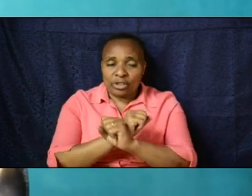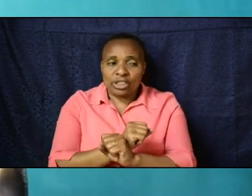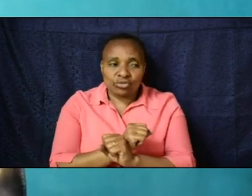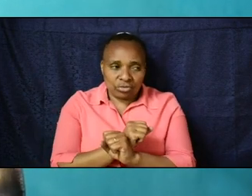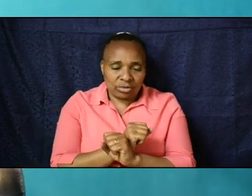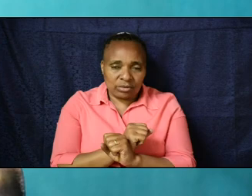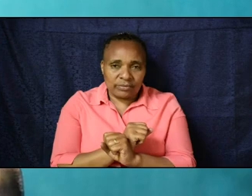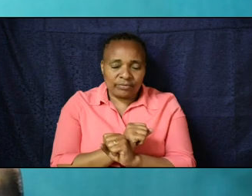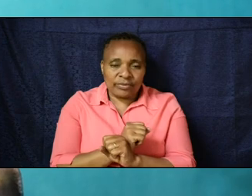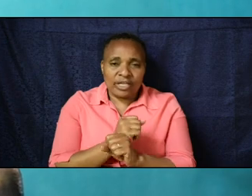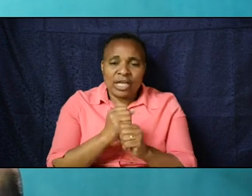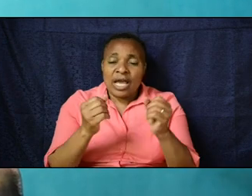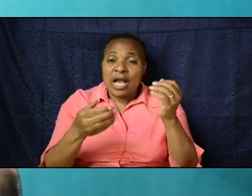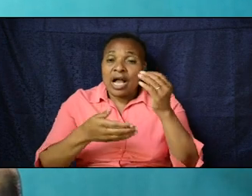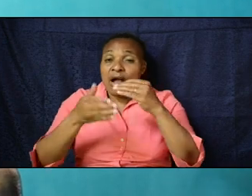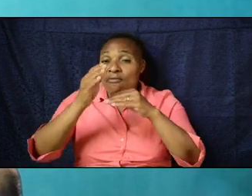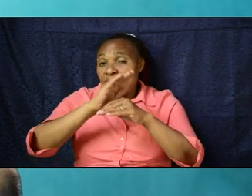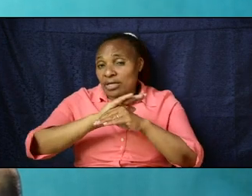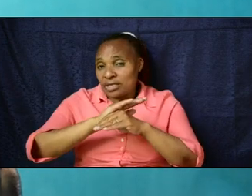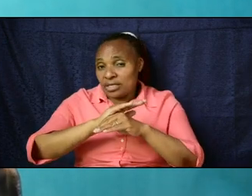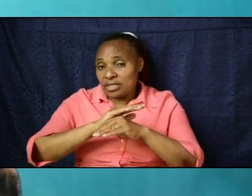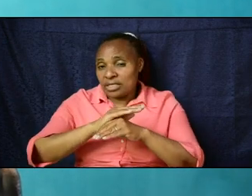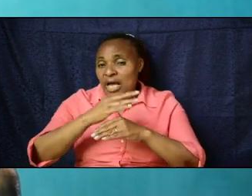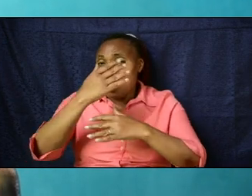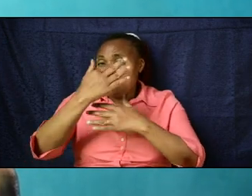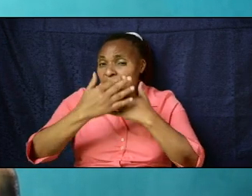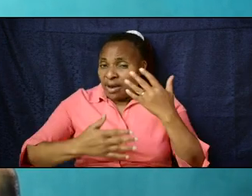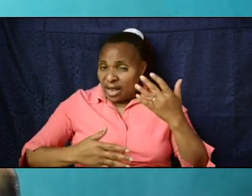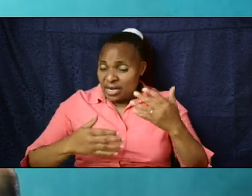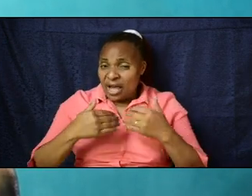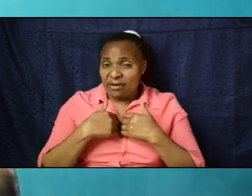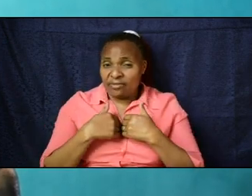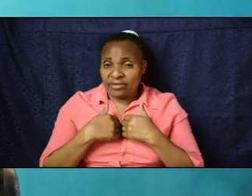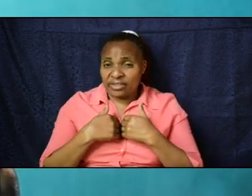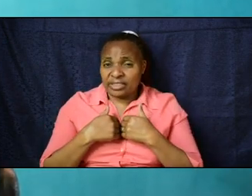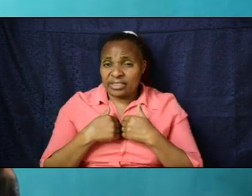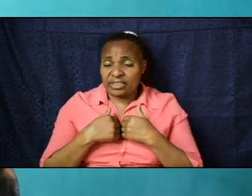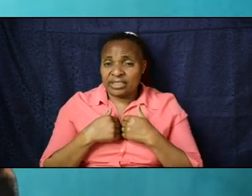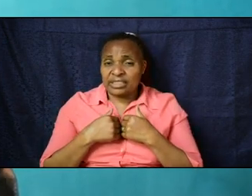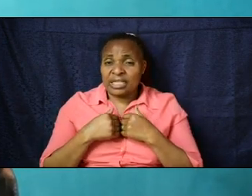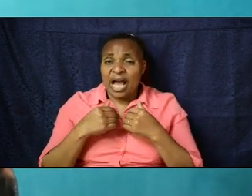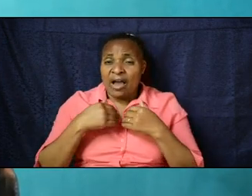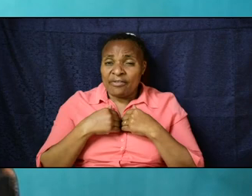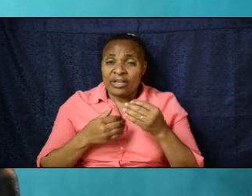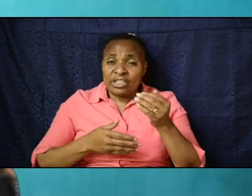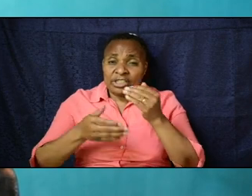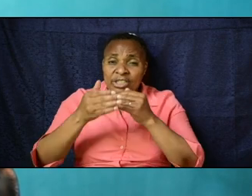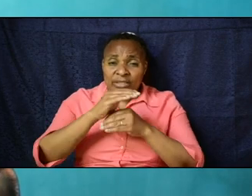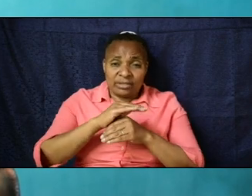Yes, protection. Being shielded. Mm-hmm. Having the blood is having a shield.